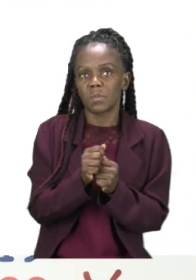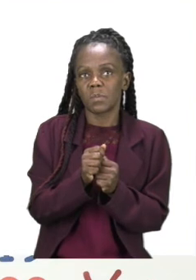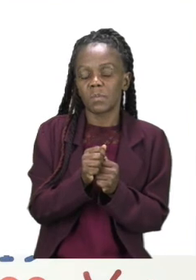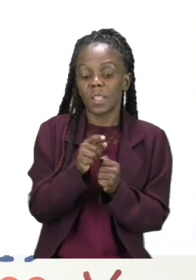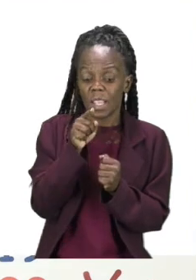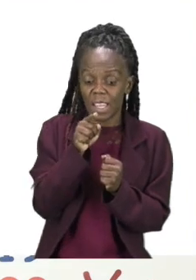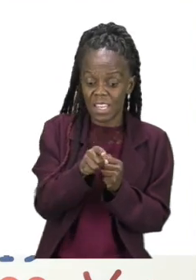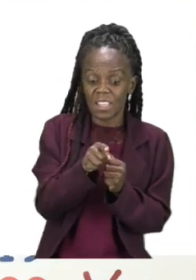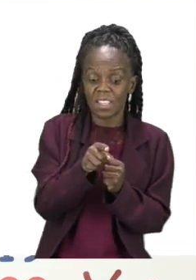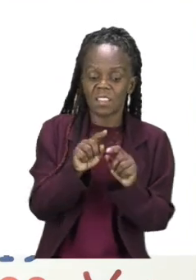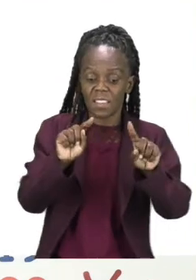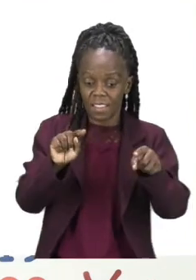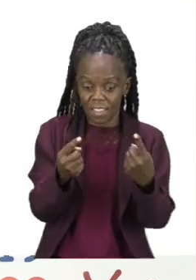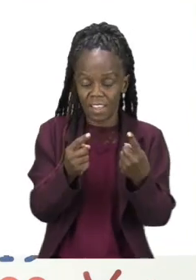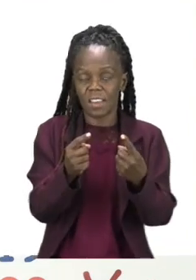it.